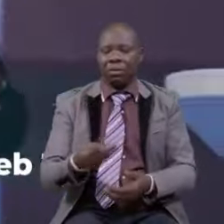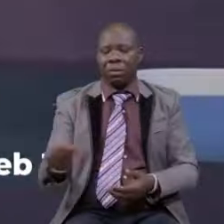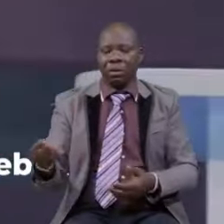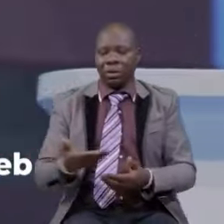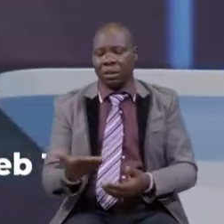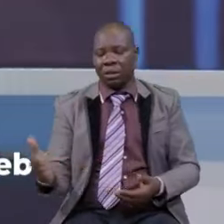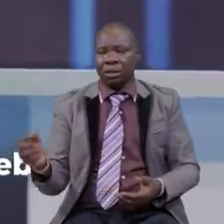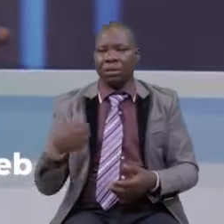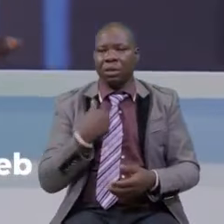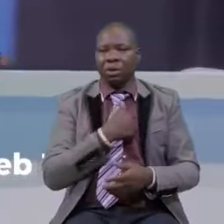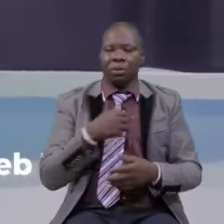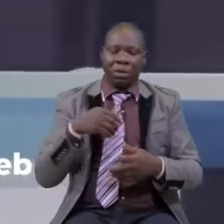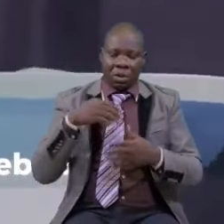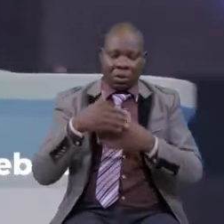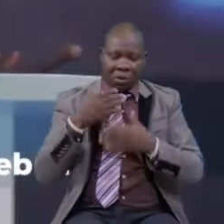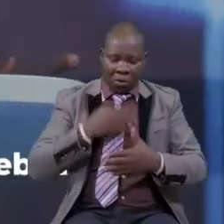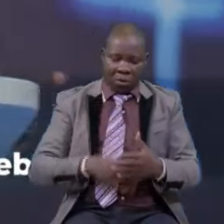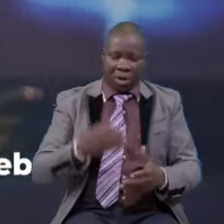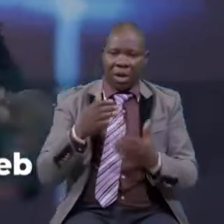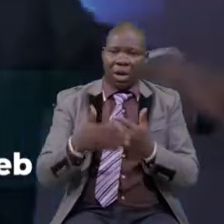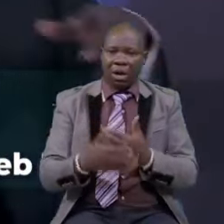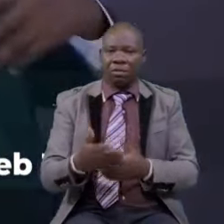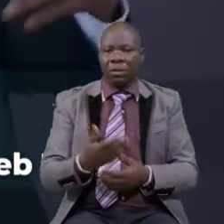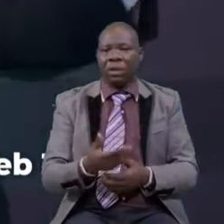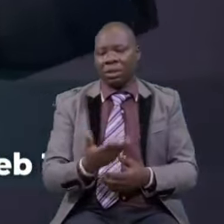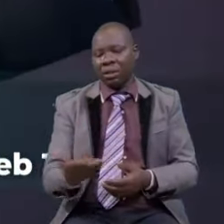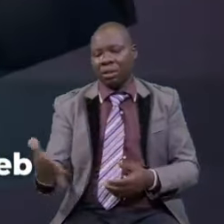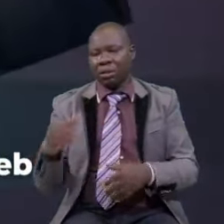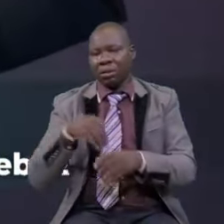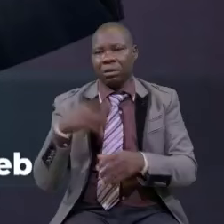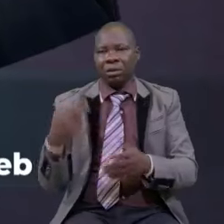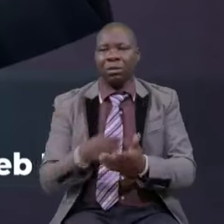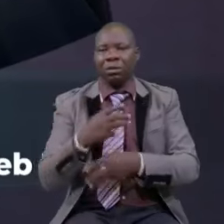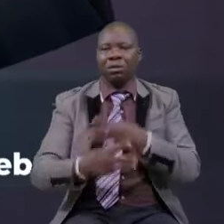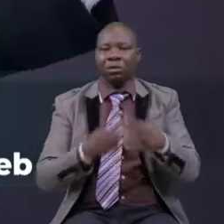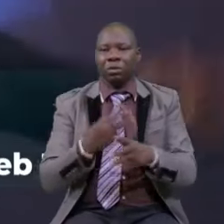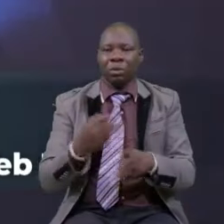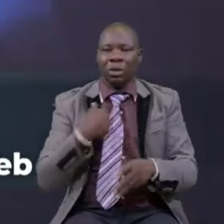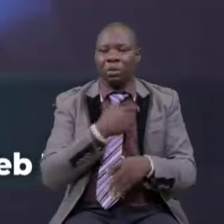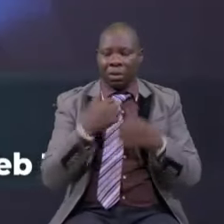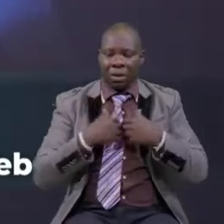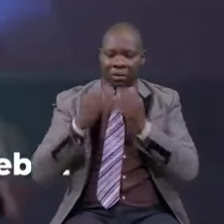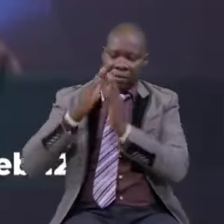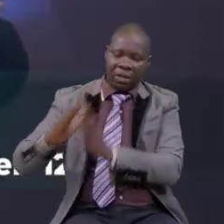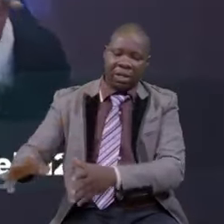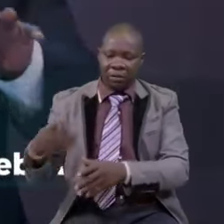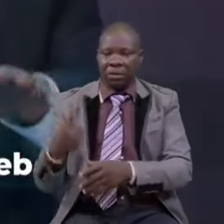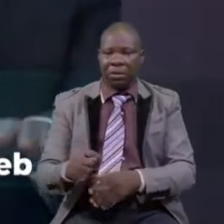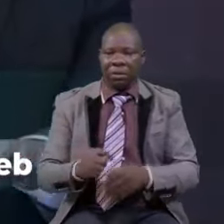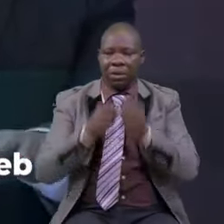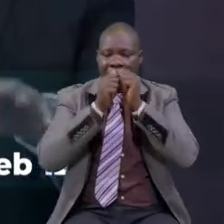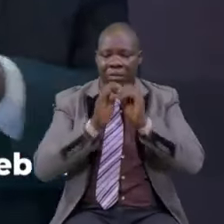hunger after materialism. We have left the beatitudes of Christ behind.